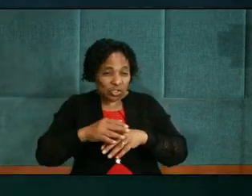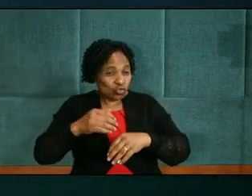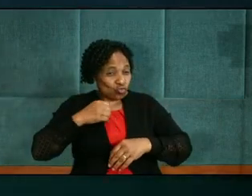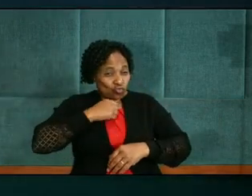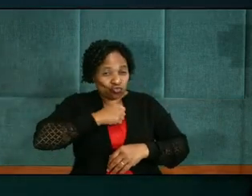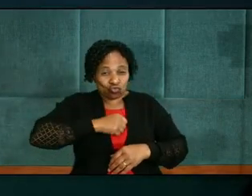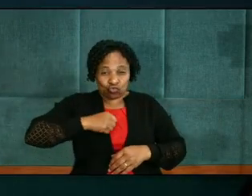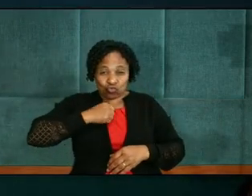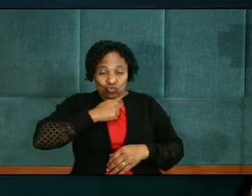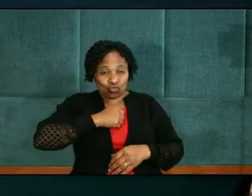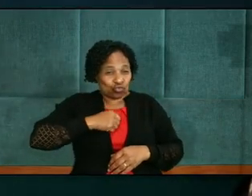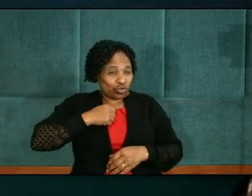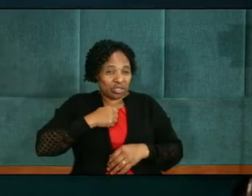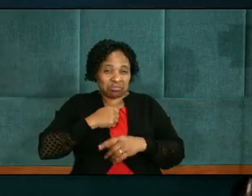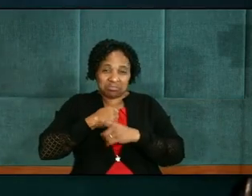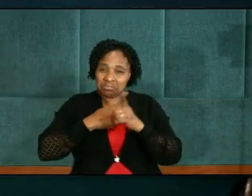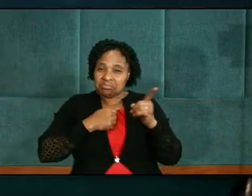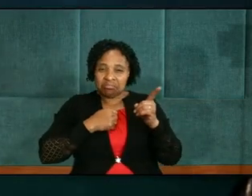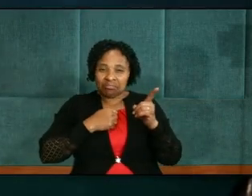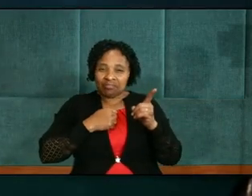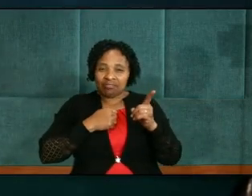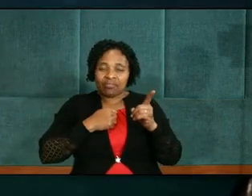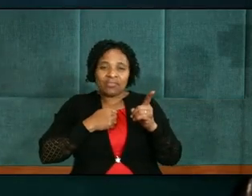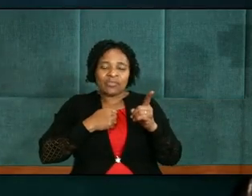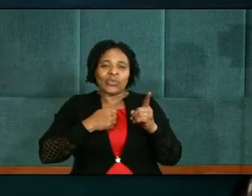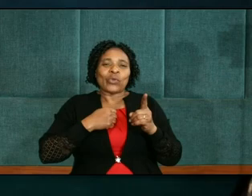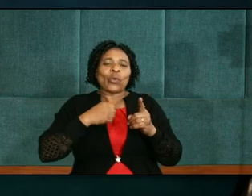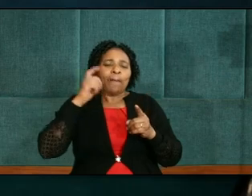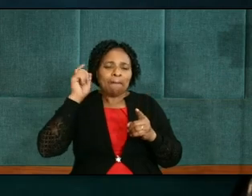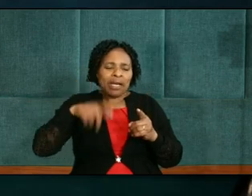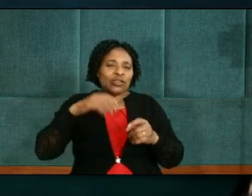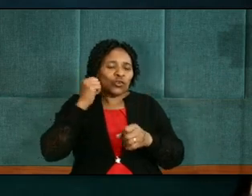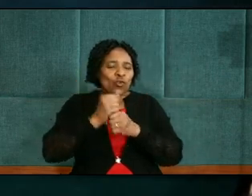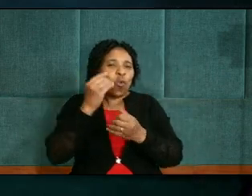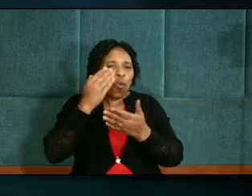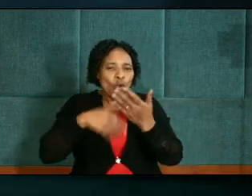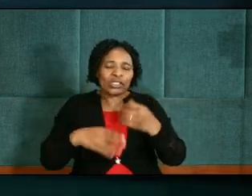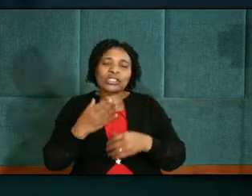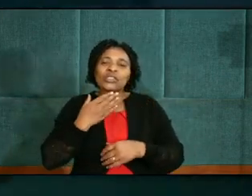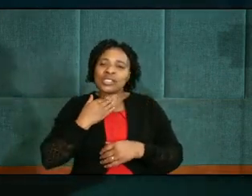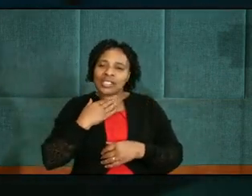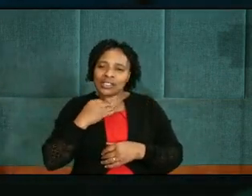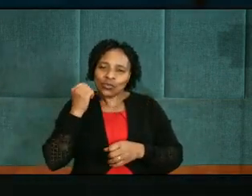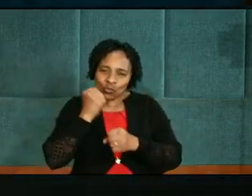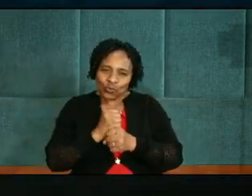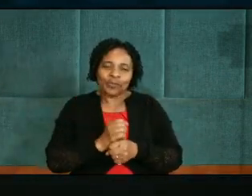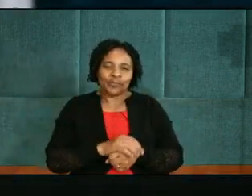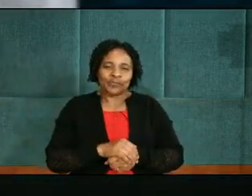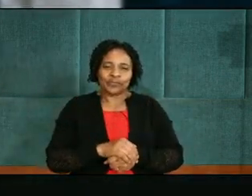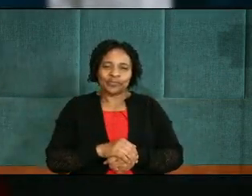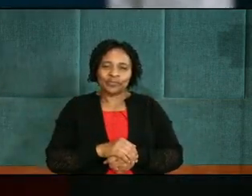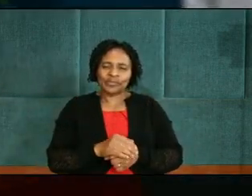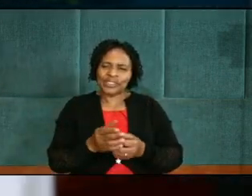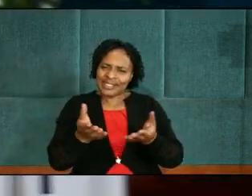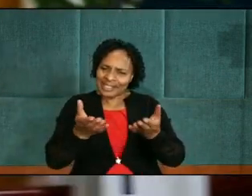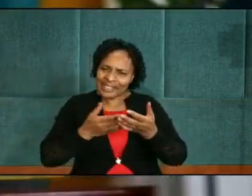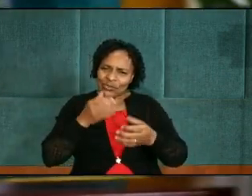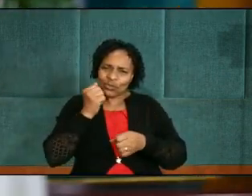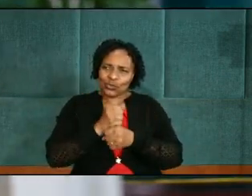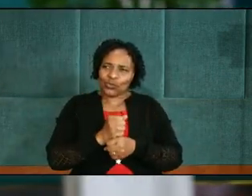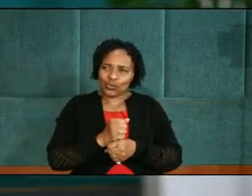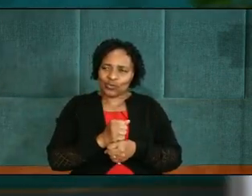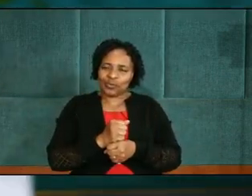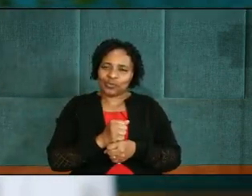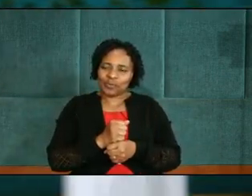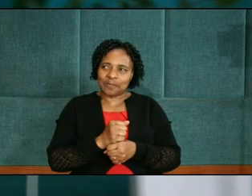no. But are you doing what is required? If not, there's a beep, beep. There's a